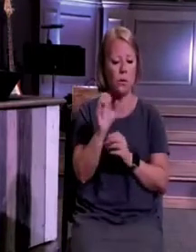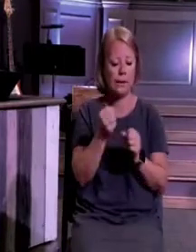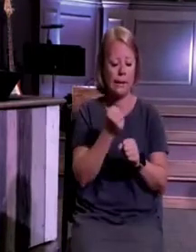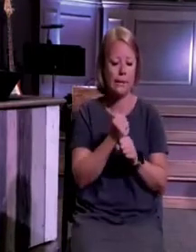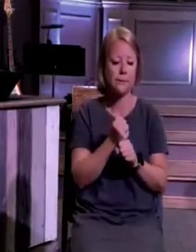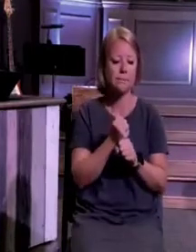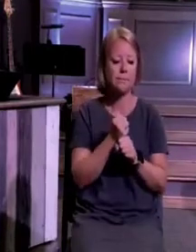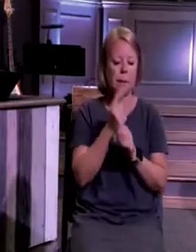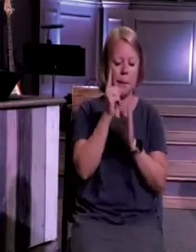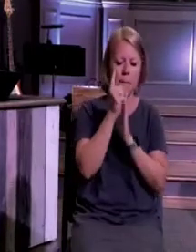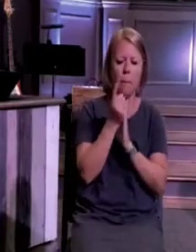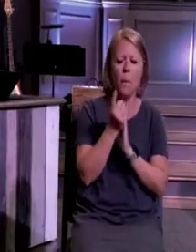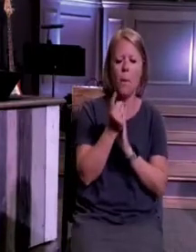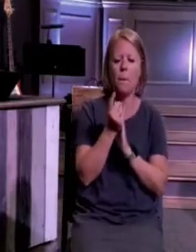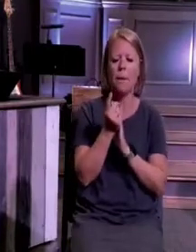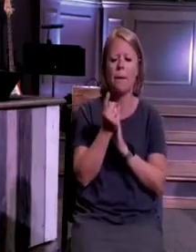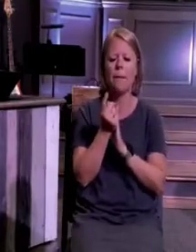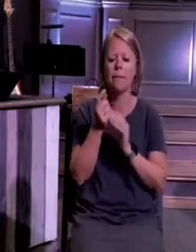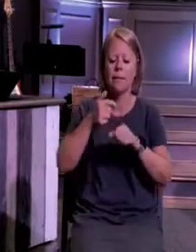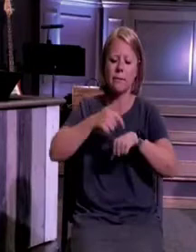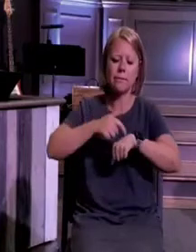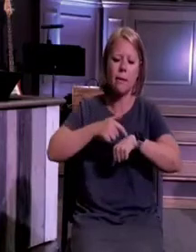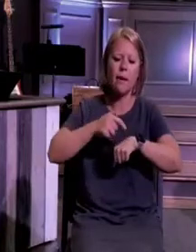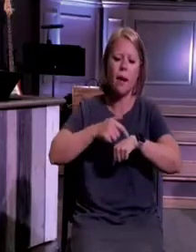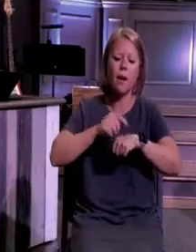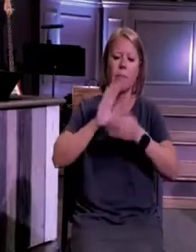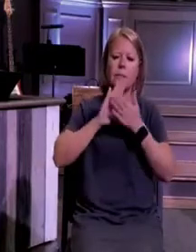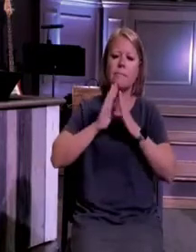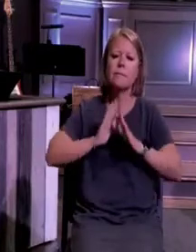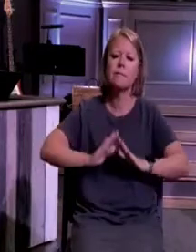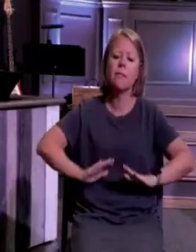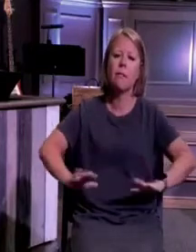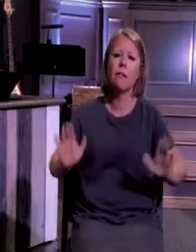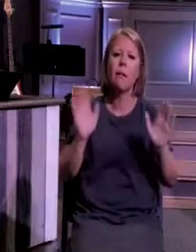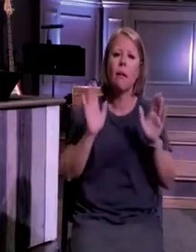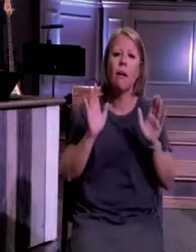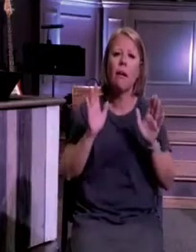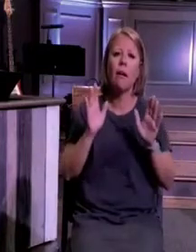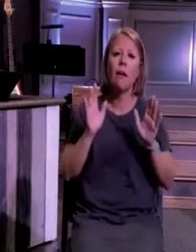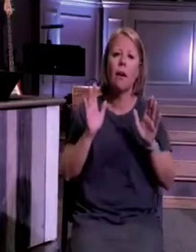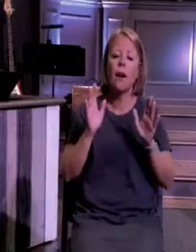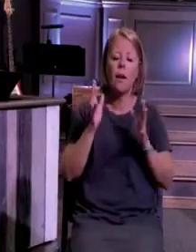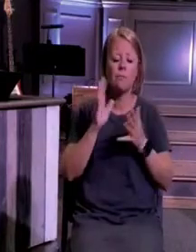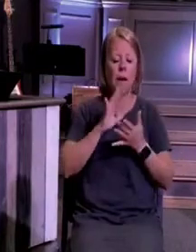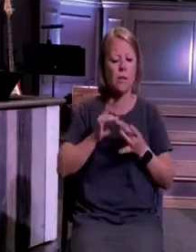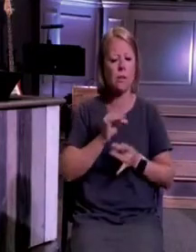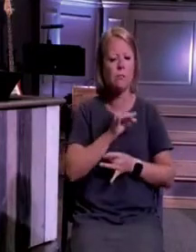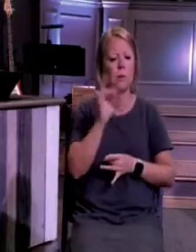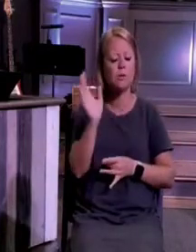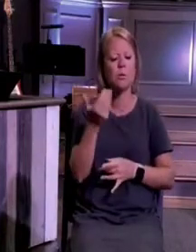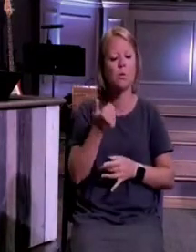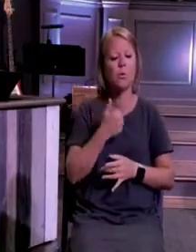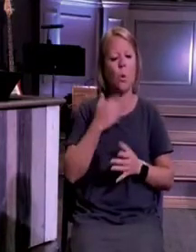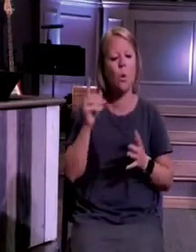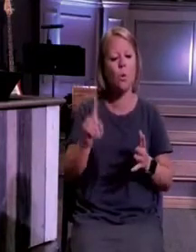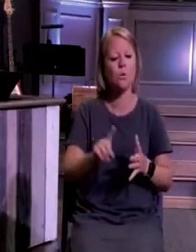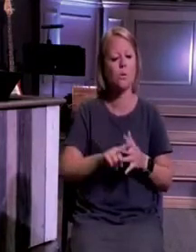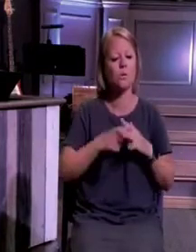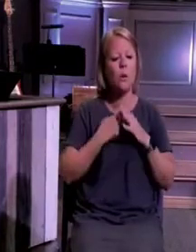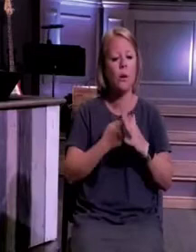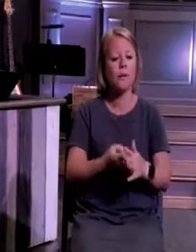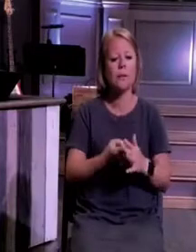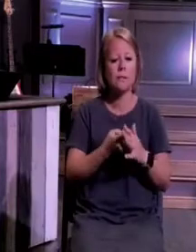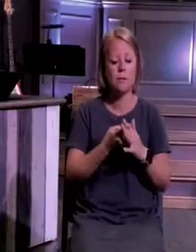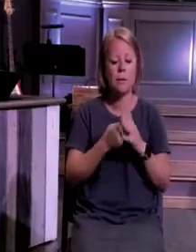that moment, that season where the stillness and the quietness of my spiritual soul begins to be rustled